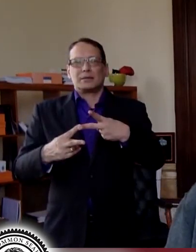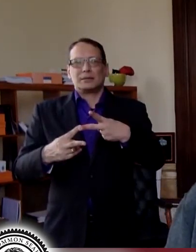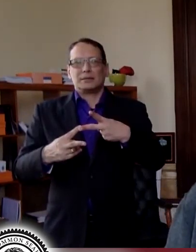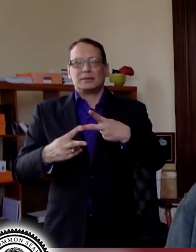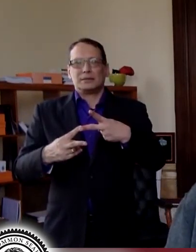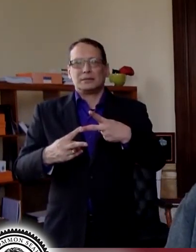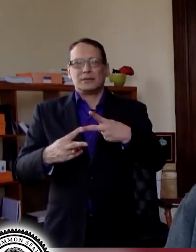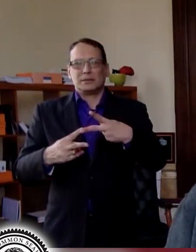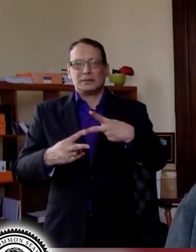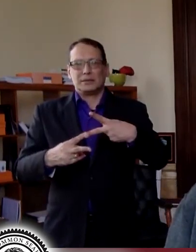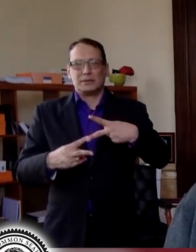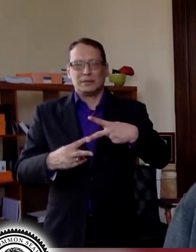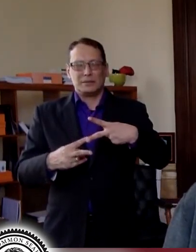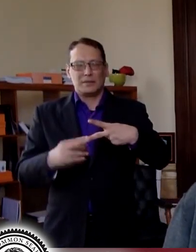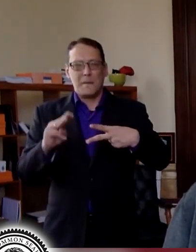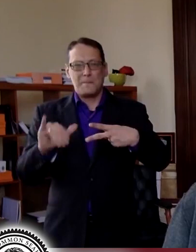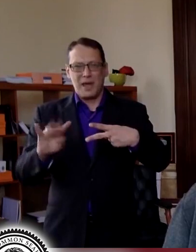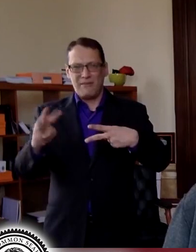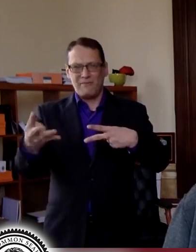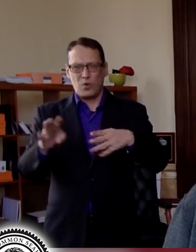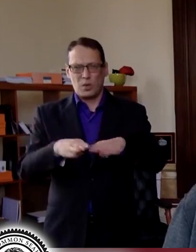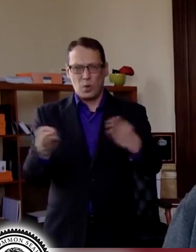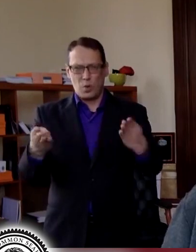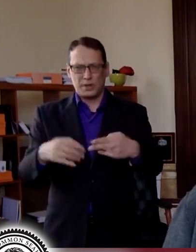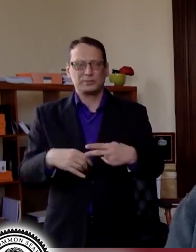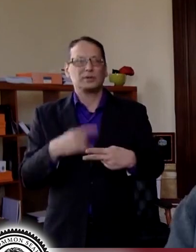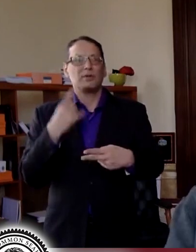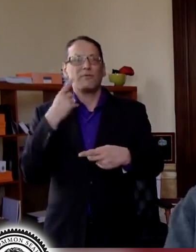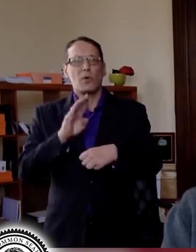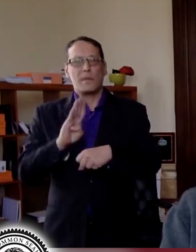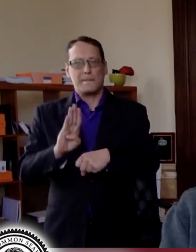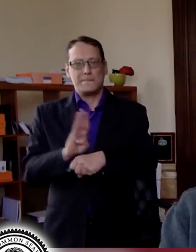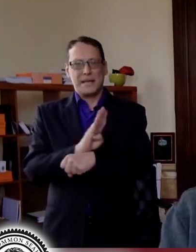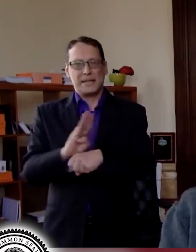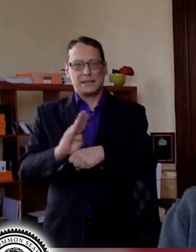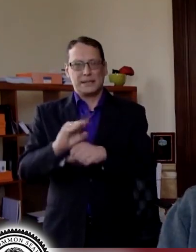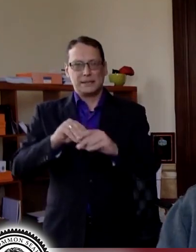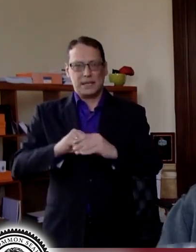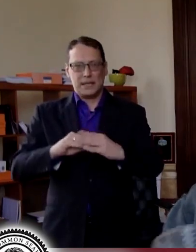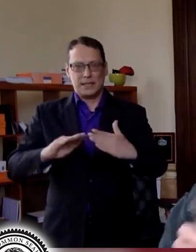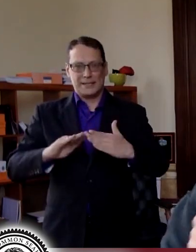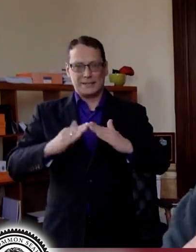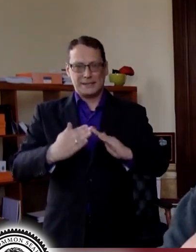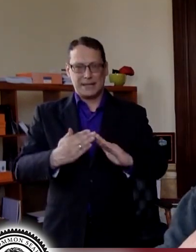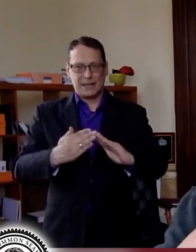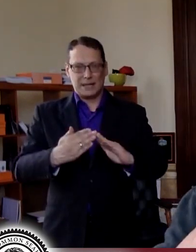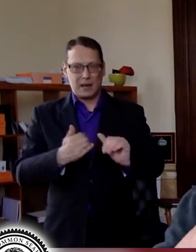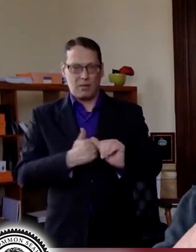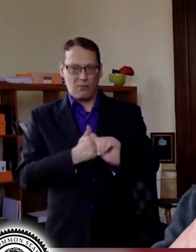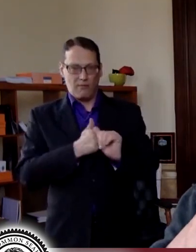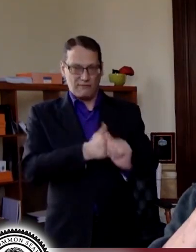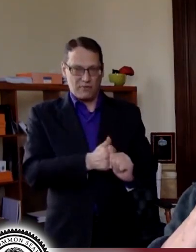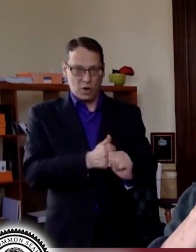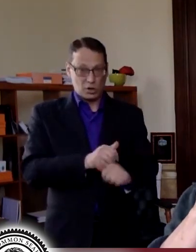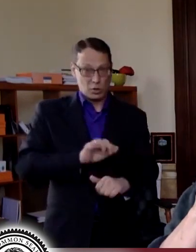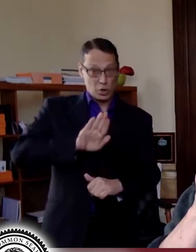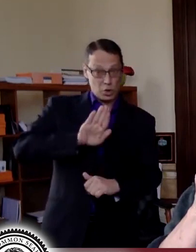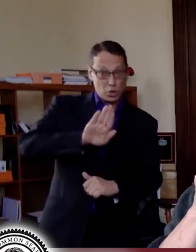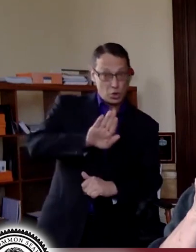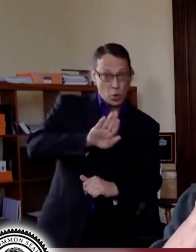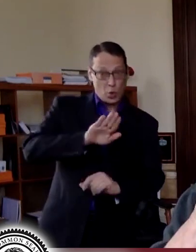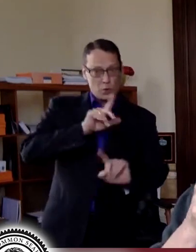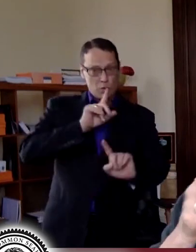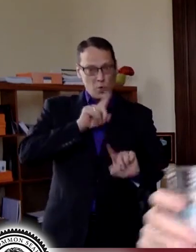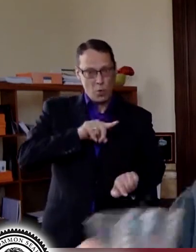stay-at-home order that's lifted on May the 4th. For businesses in the city, do they follow your